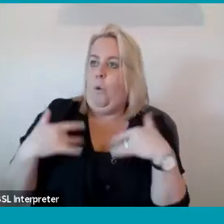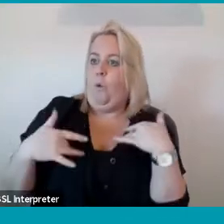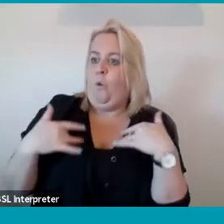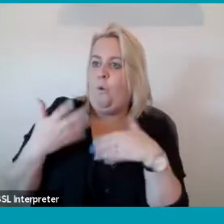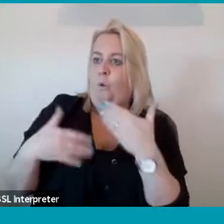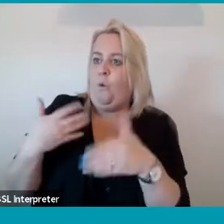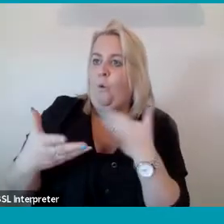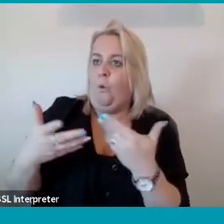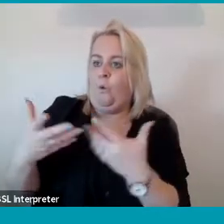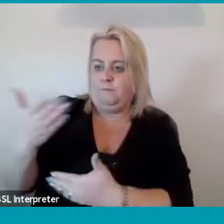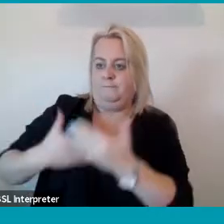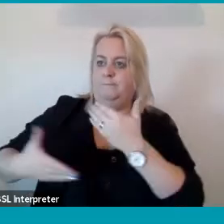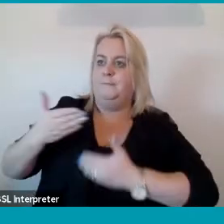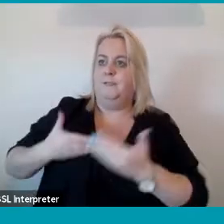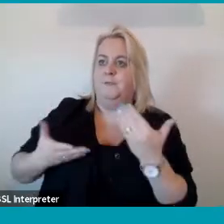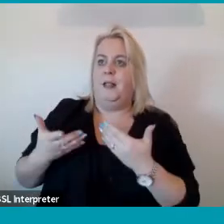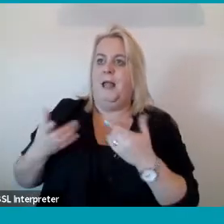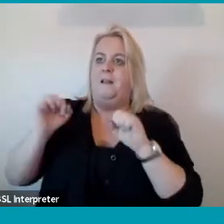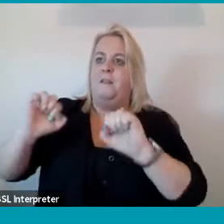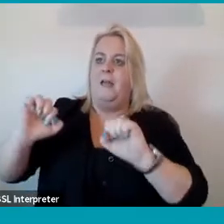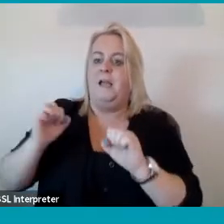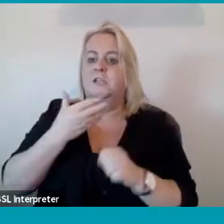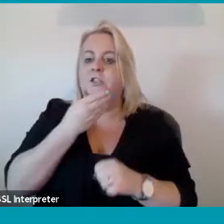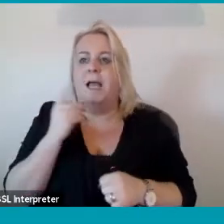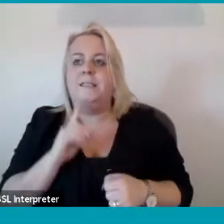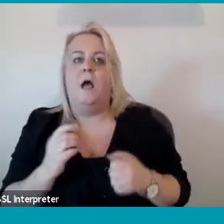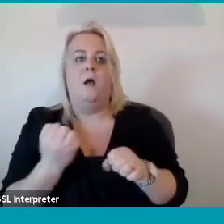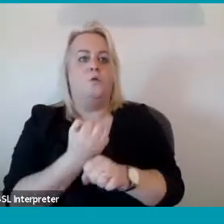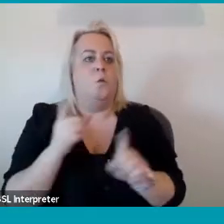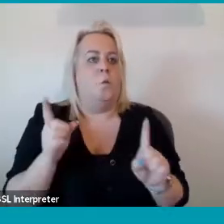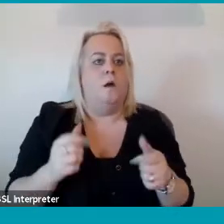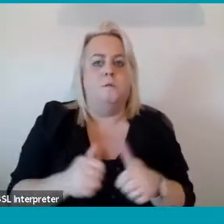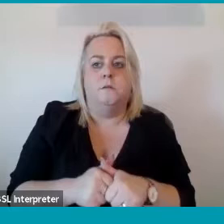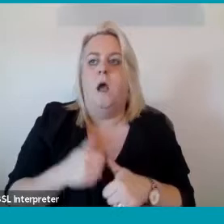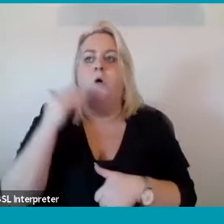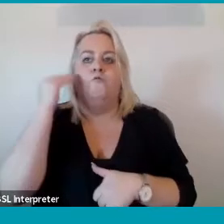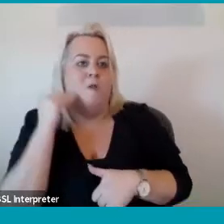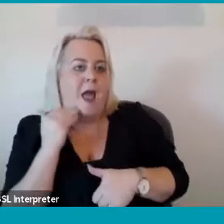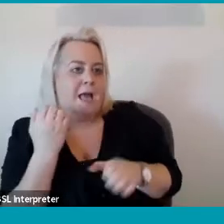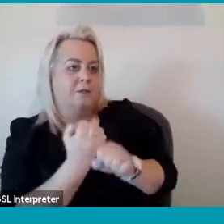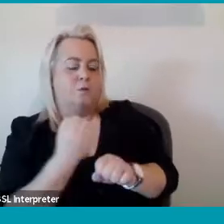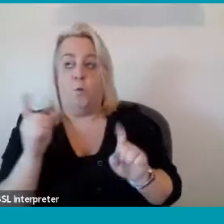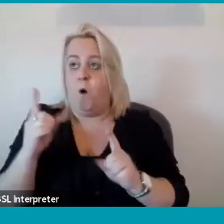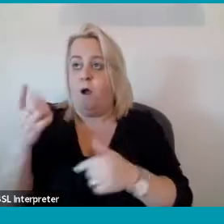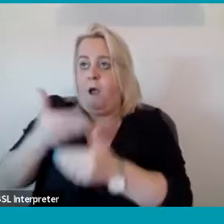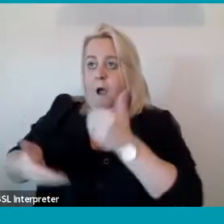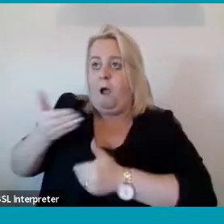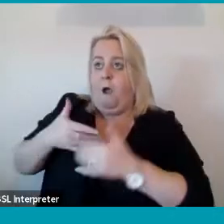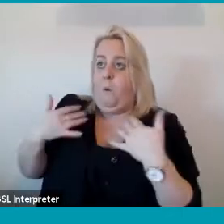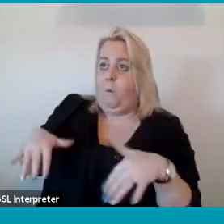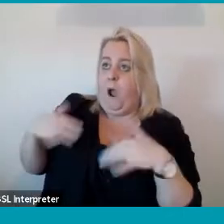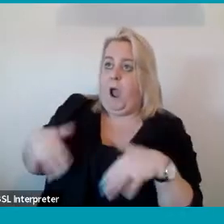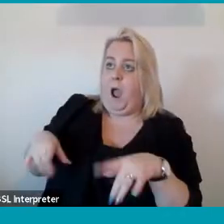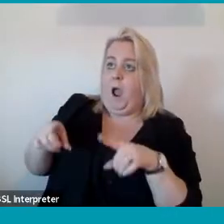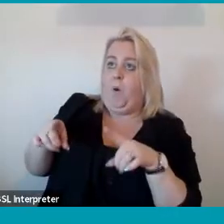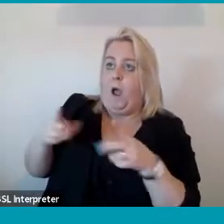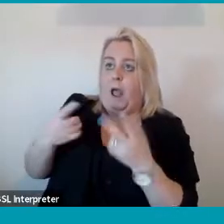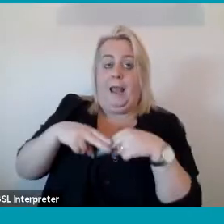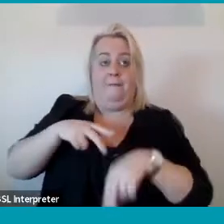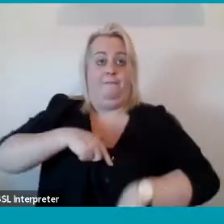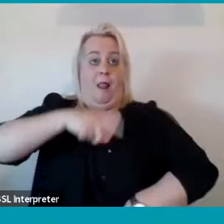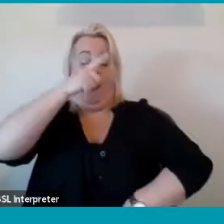what they're doing on gender and maybe what they're doing on race. And if I'm really lucky, maybe what they're doing on